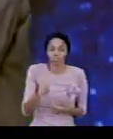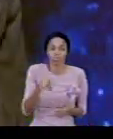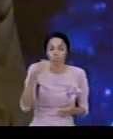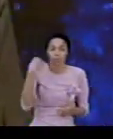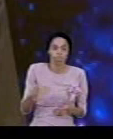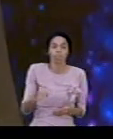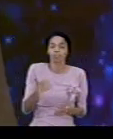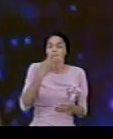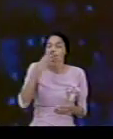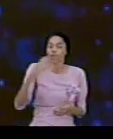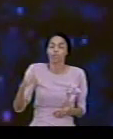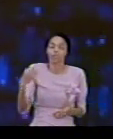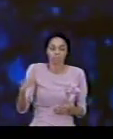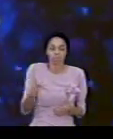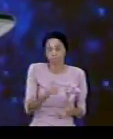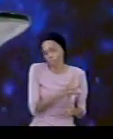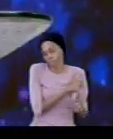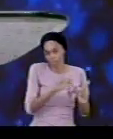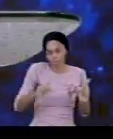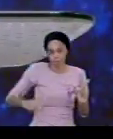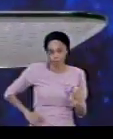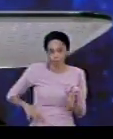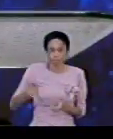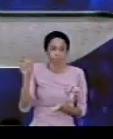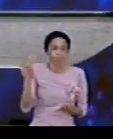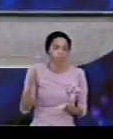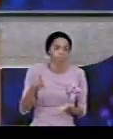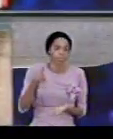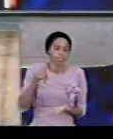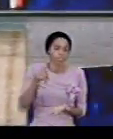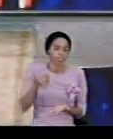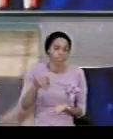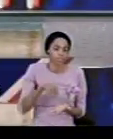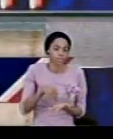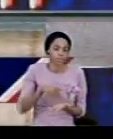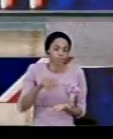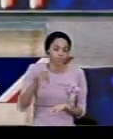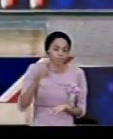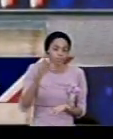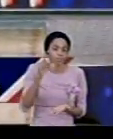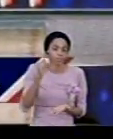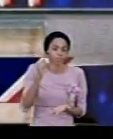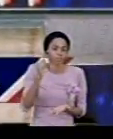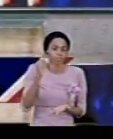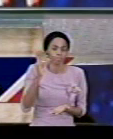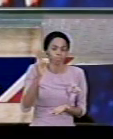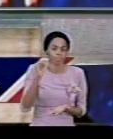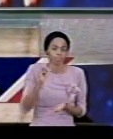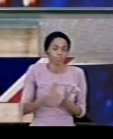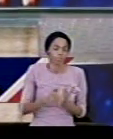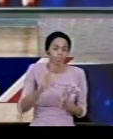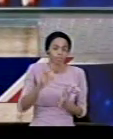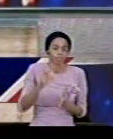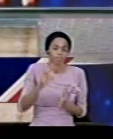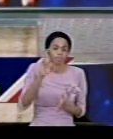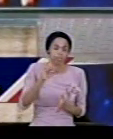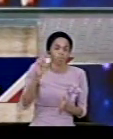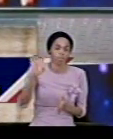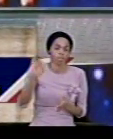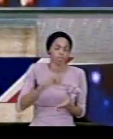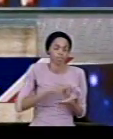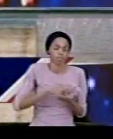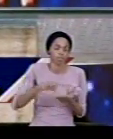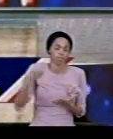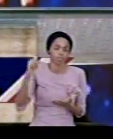Psalm 119, verse 21. Thou hast